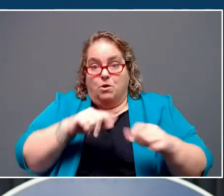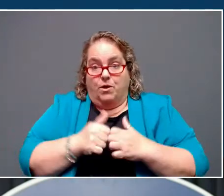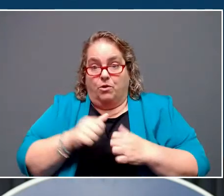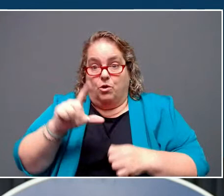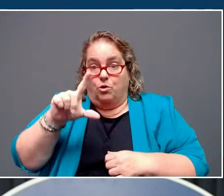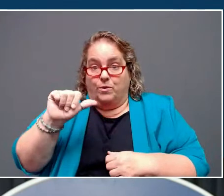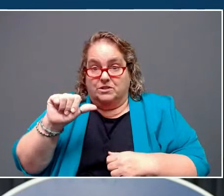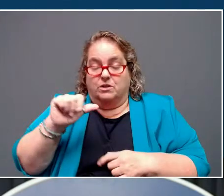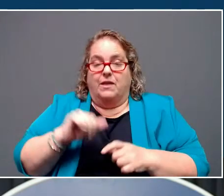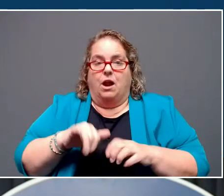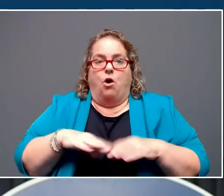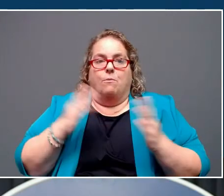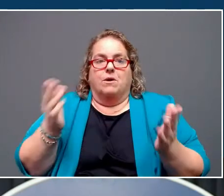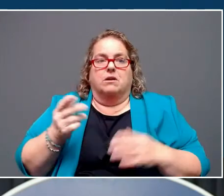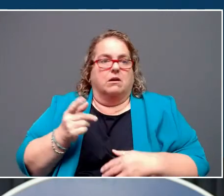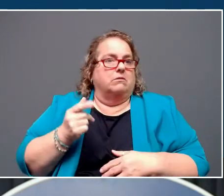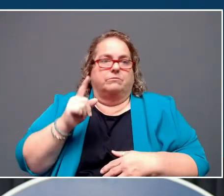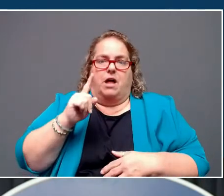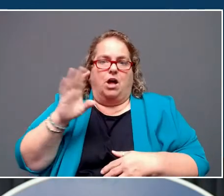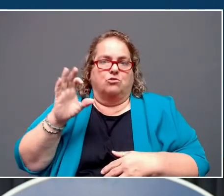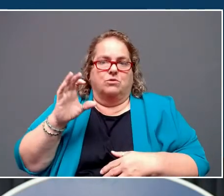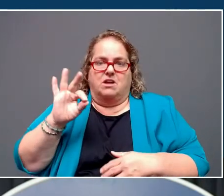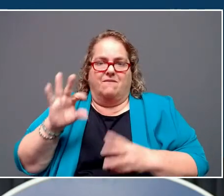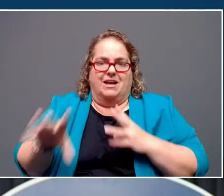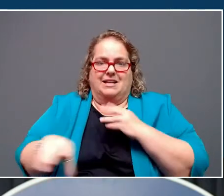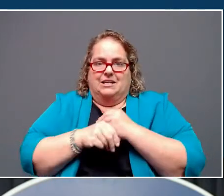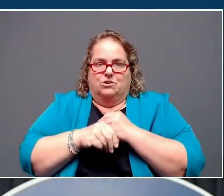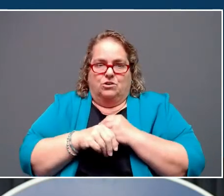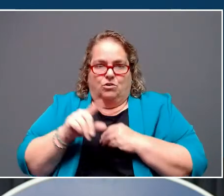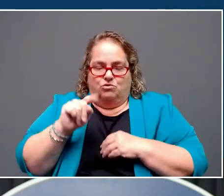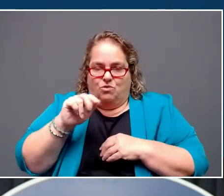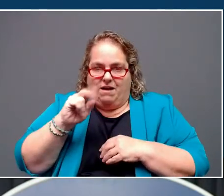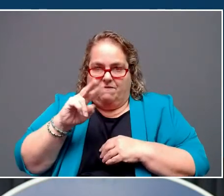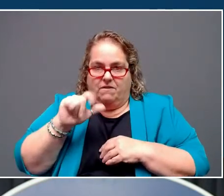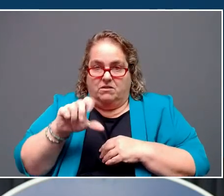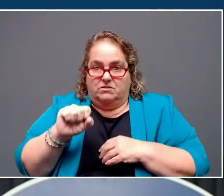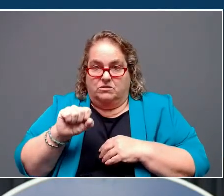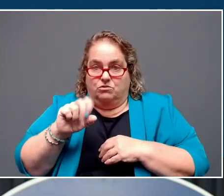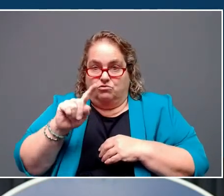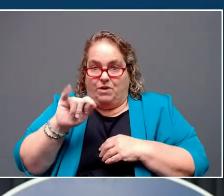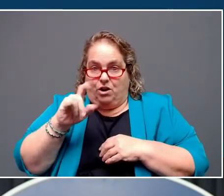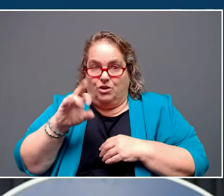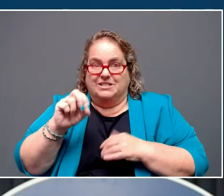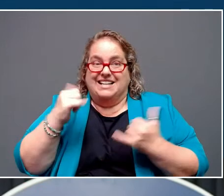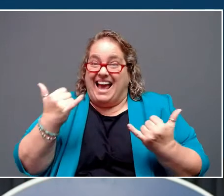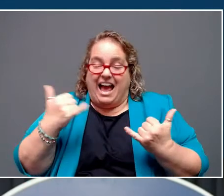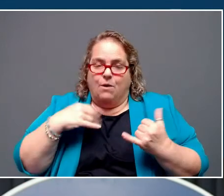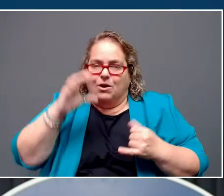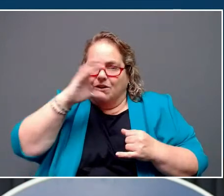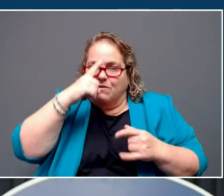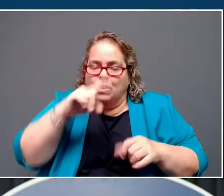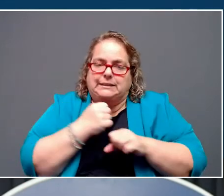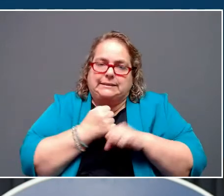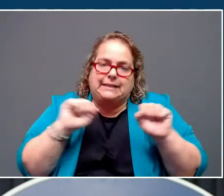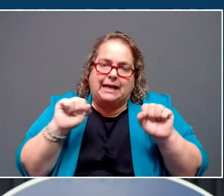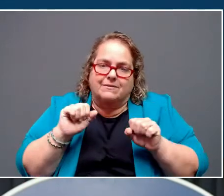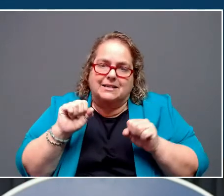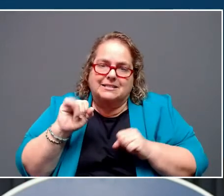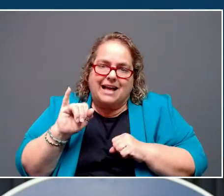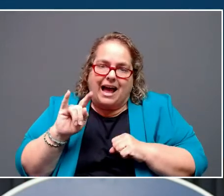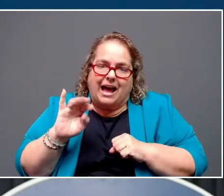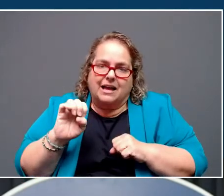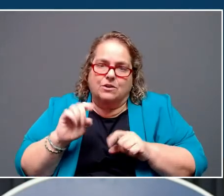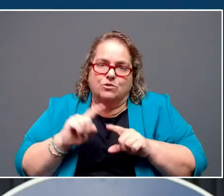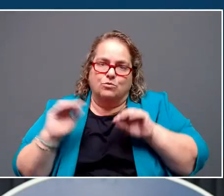travel trailers, our issue now is safe sites where we have the water and the electric and everything we need to get these hooked